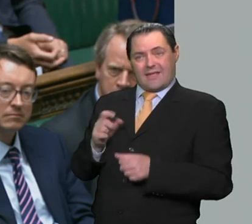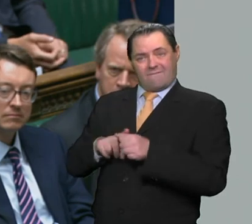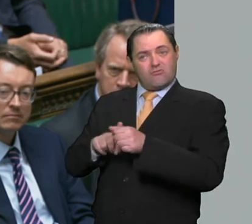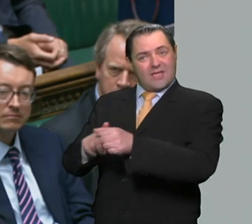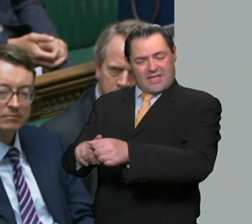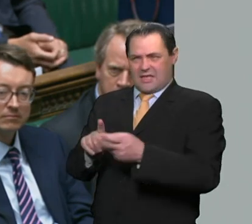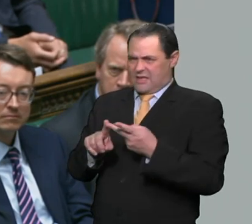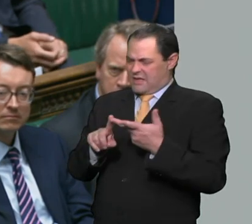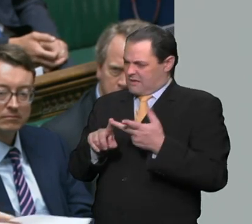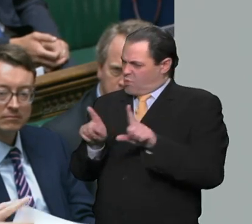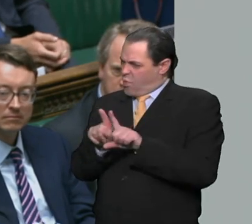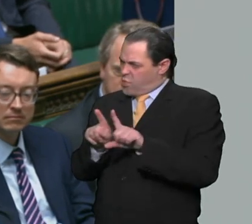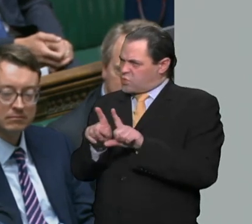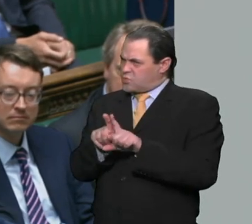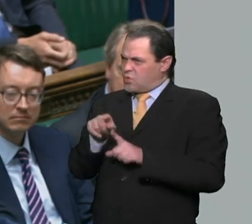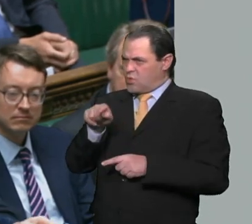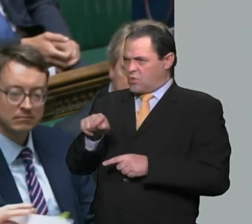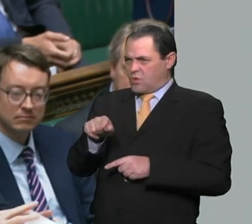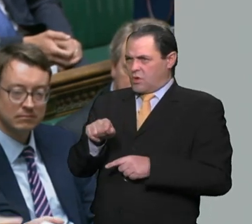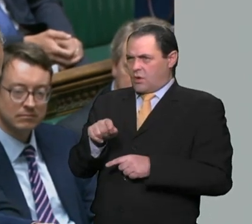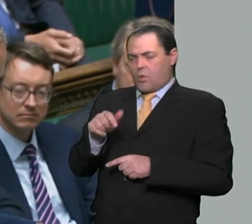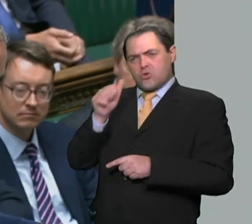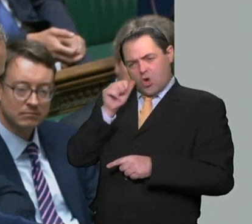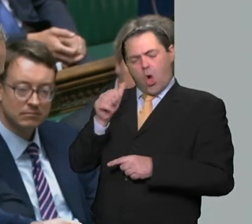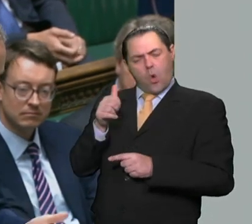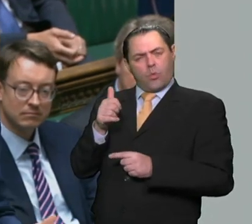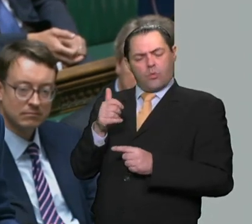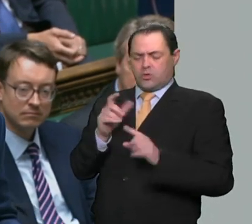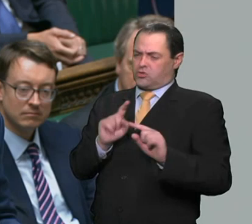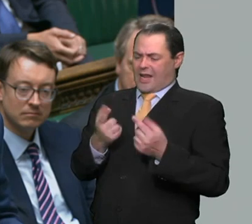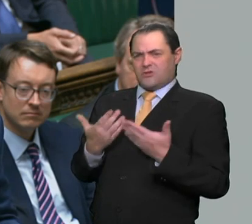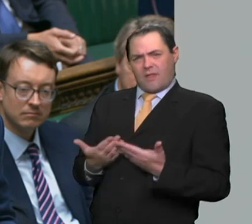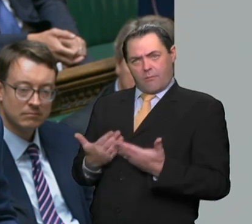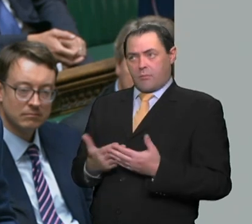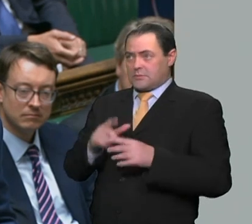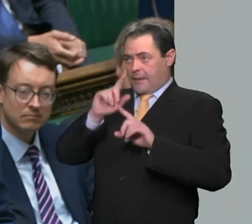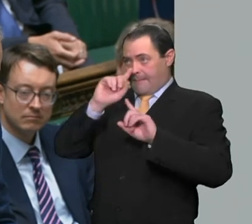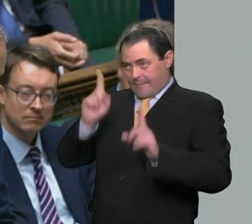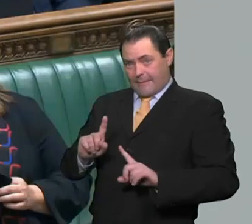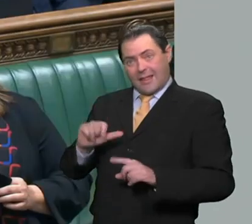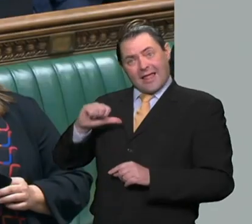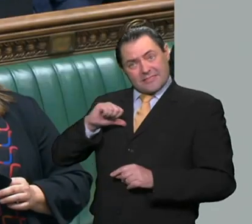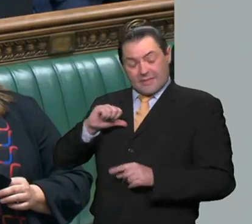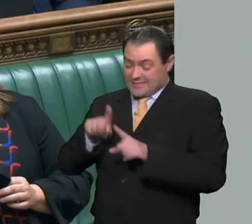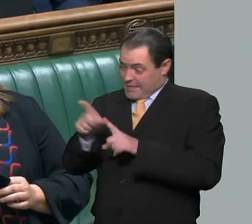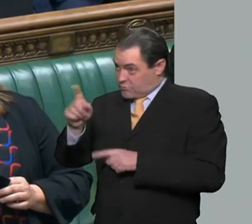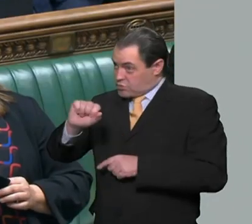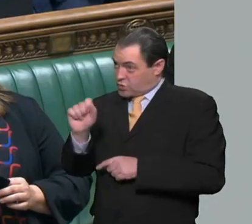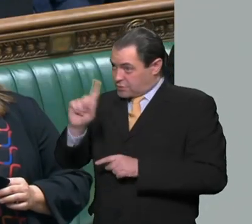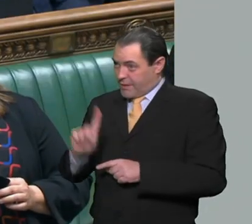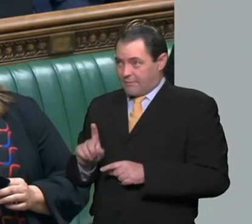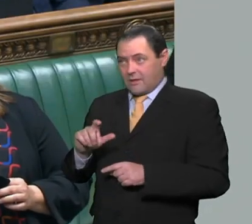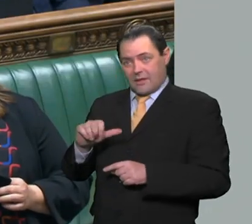also say to her, I think given the challenges that we understandably face, people expect, including in Scotland, for us to come together, stop